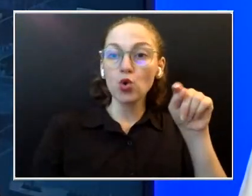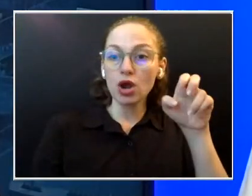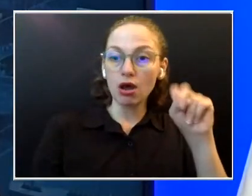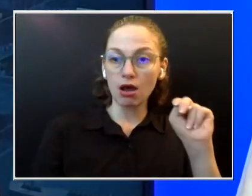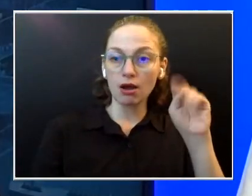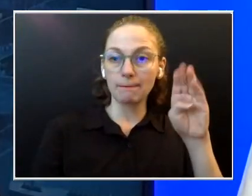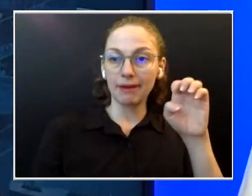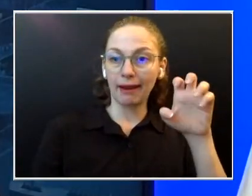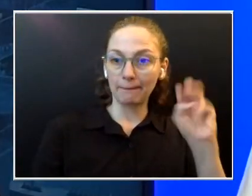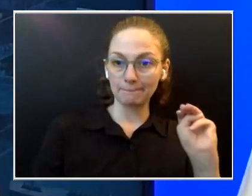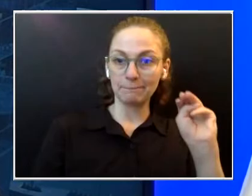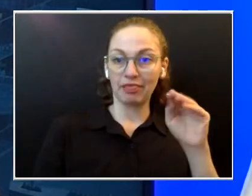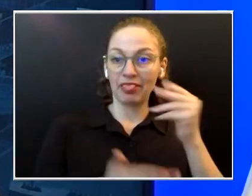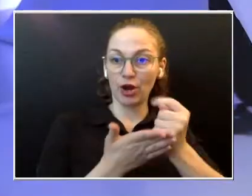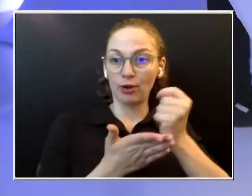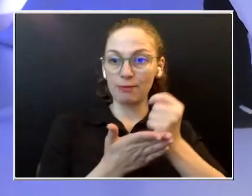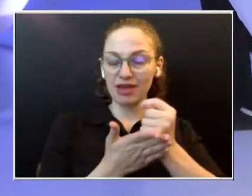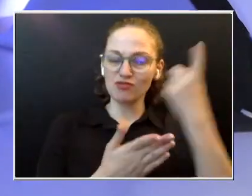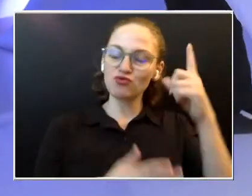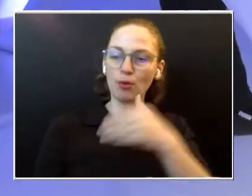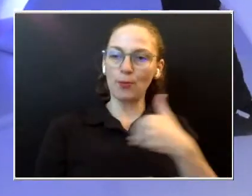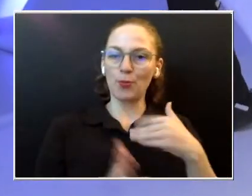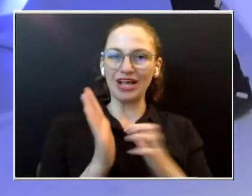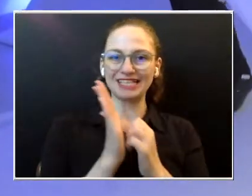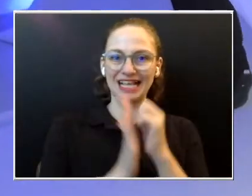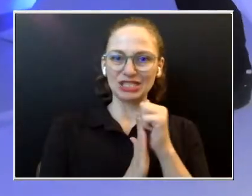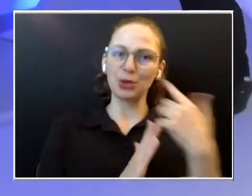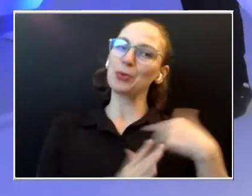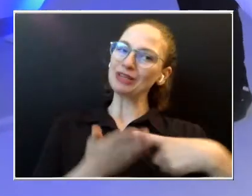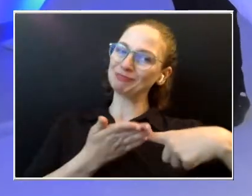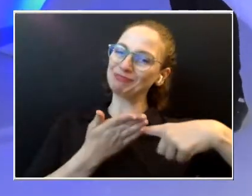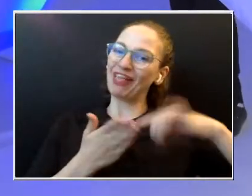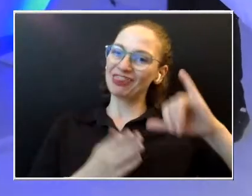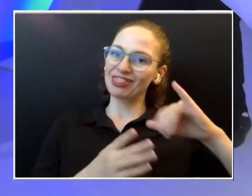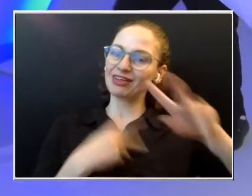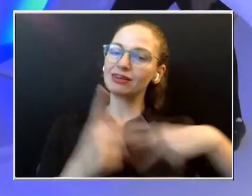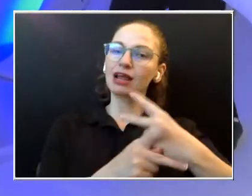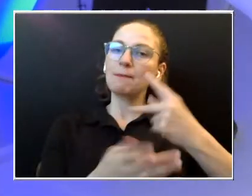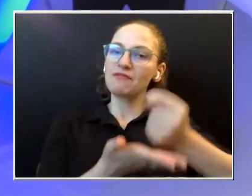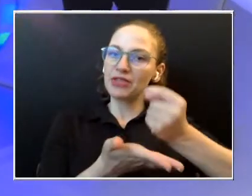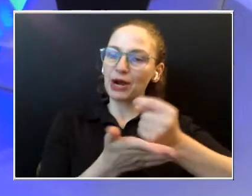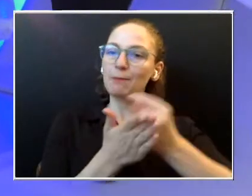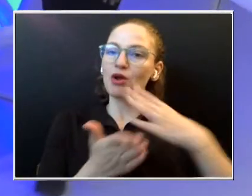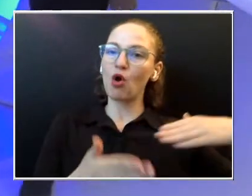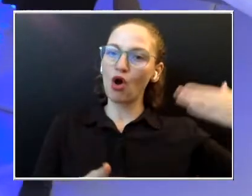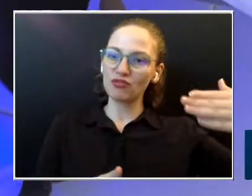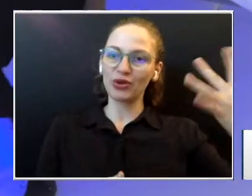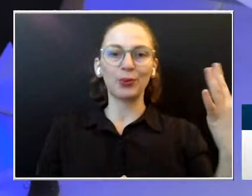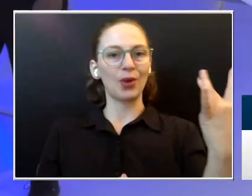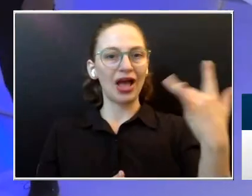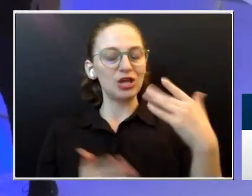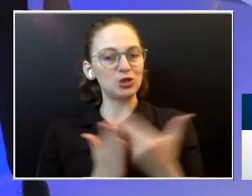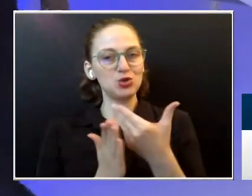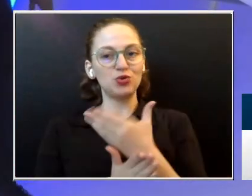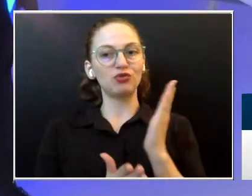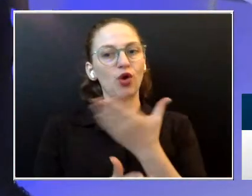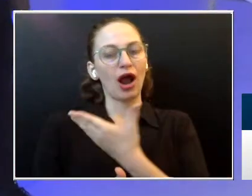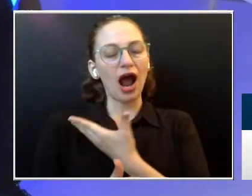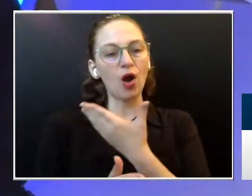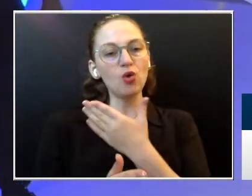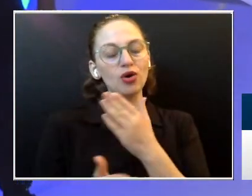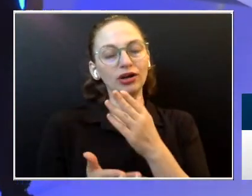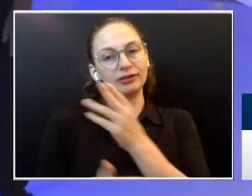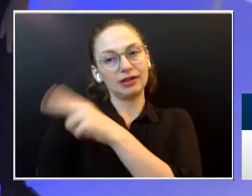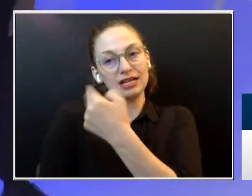it's new to our cancer center and it's relatively new to the field of cancer and medical oncology and radiation oncology. It is a different form